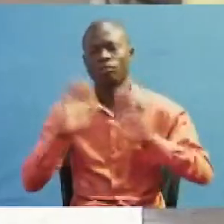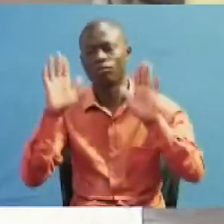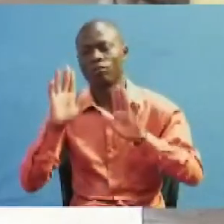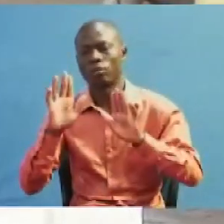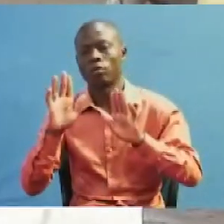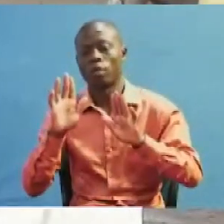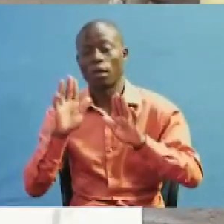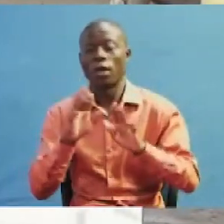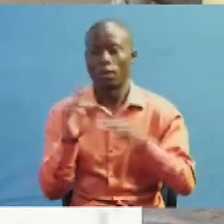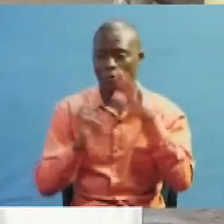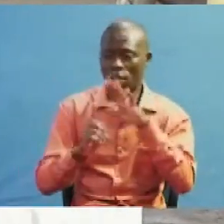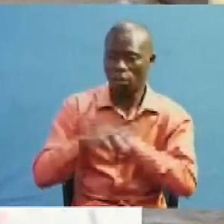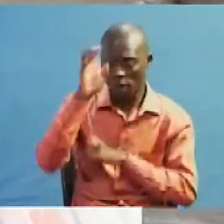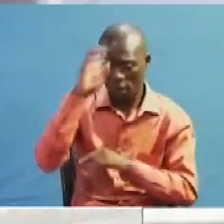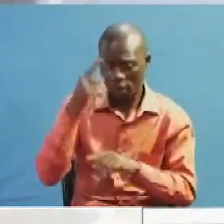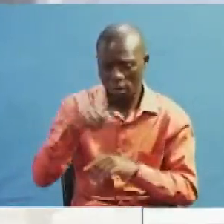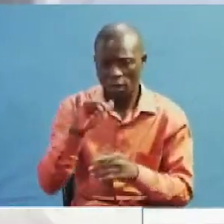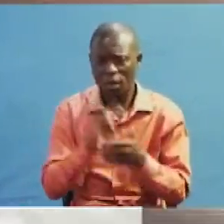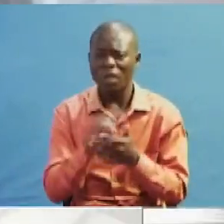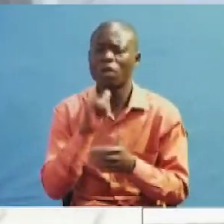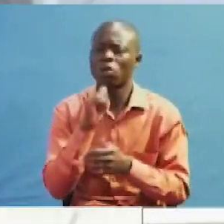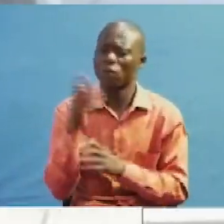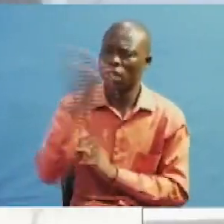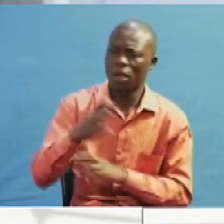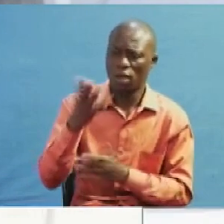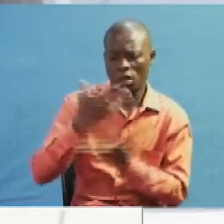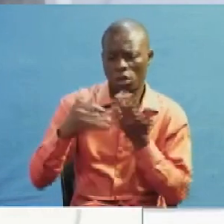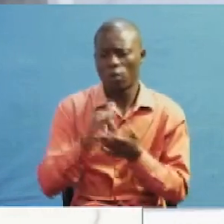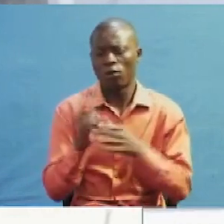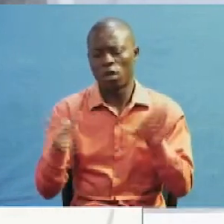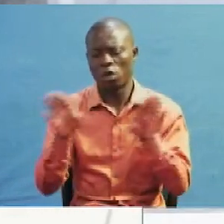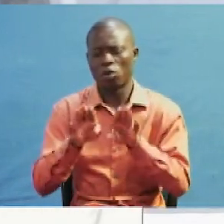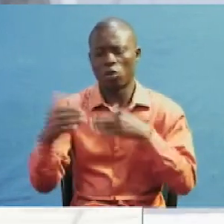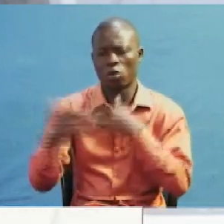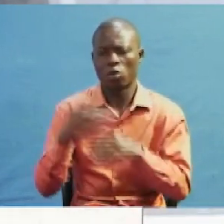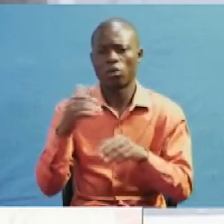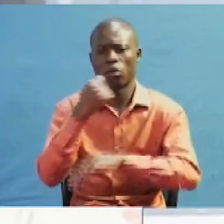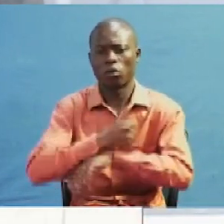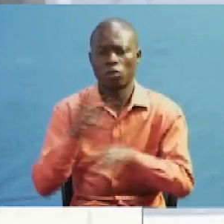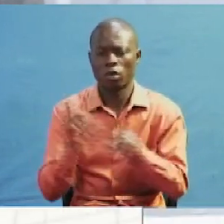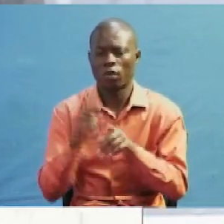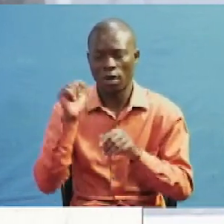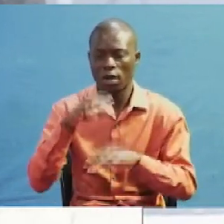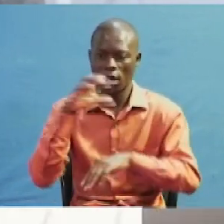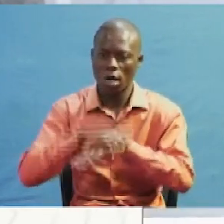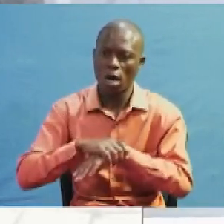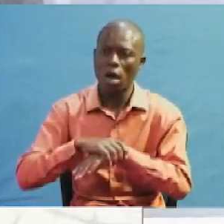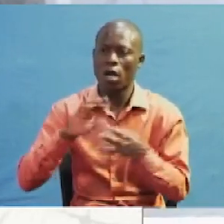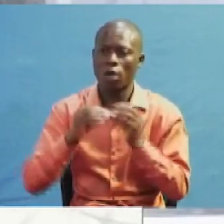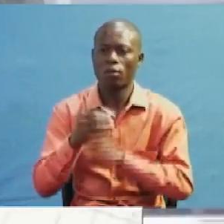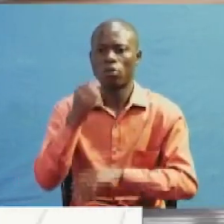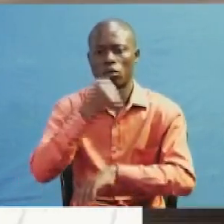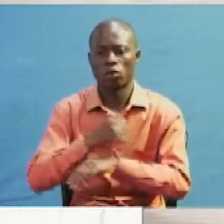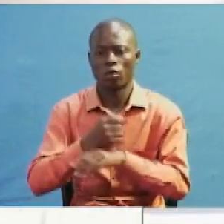Ministry of Education has not officially issued any directive on early closure of schools, we can confirm that a number of schools have already gone on